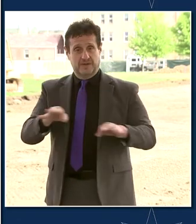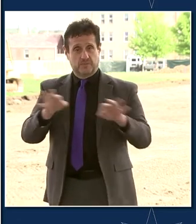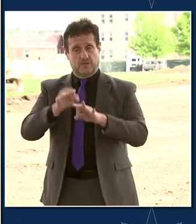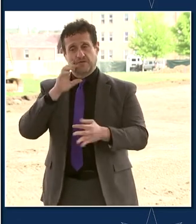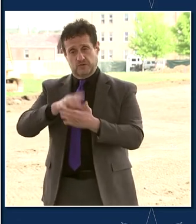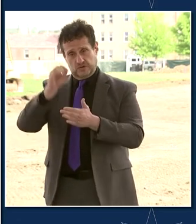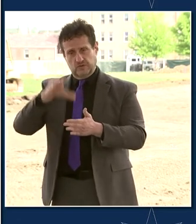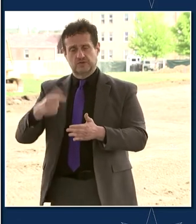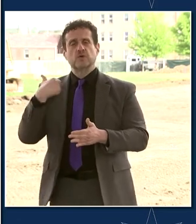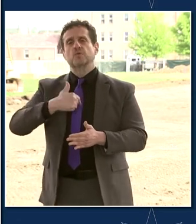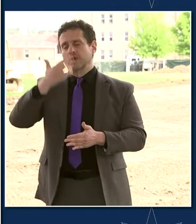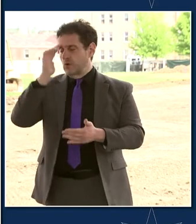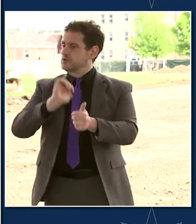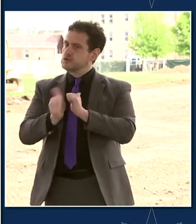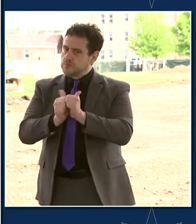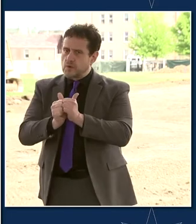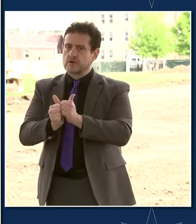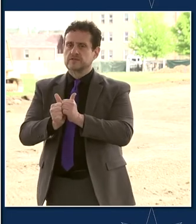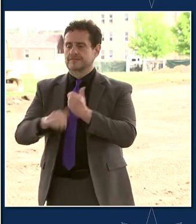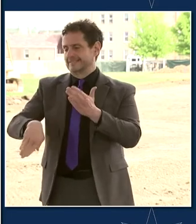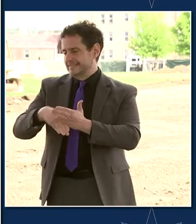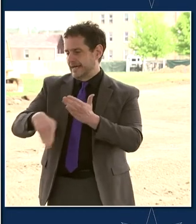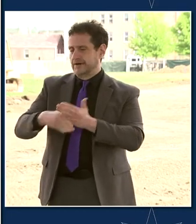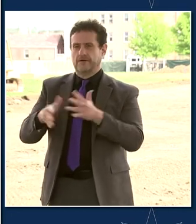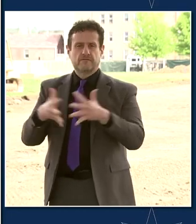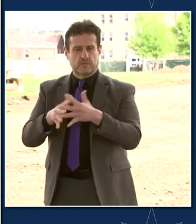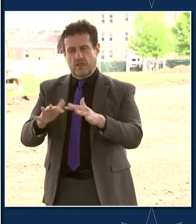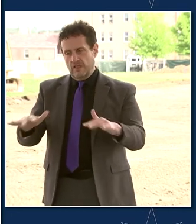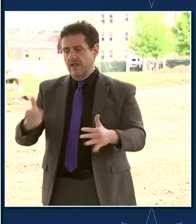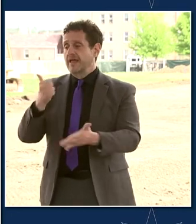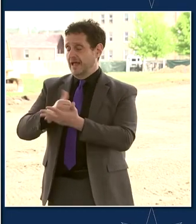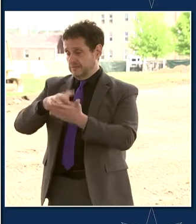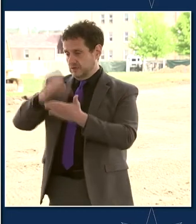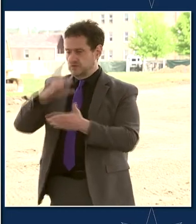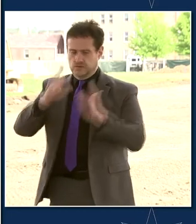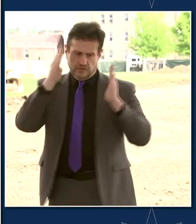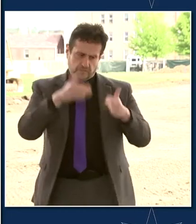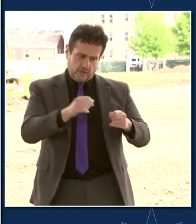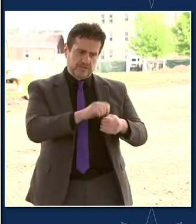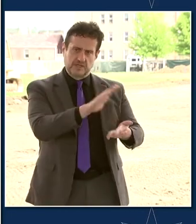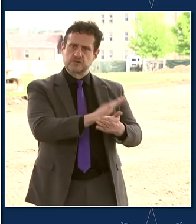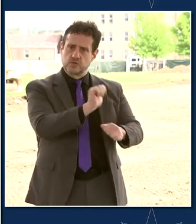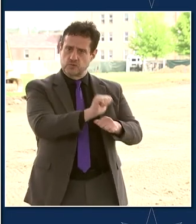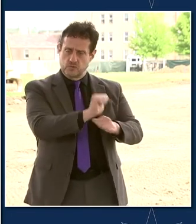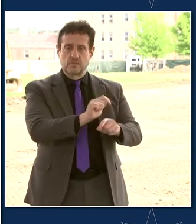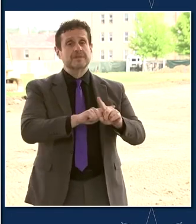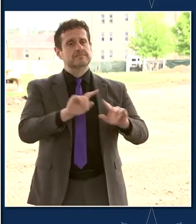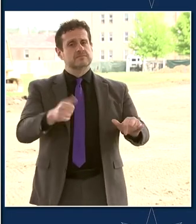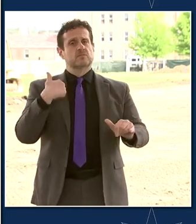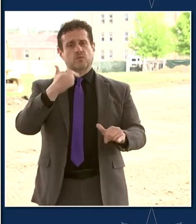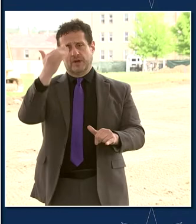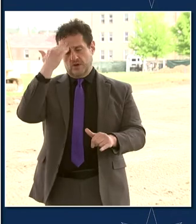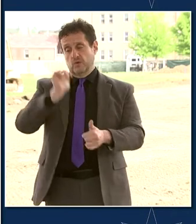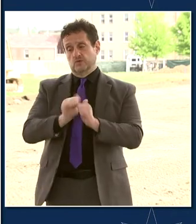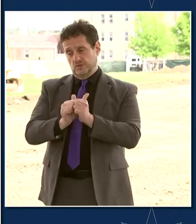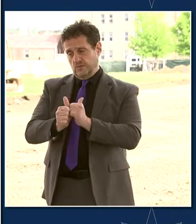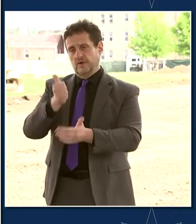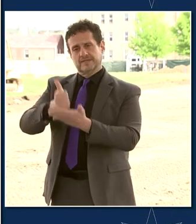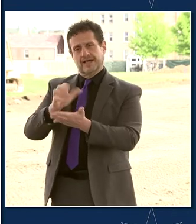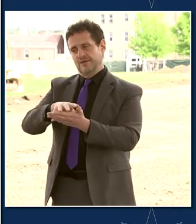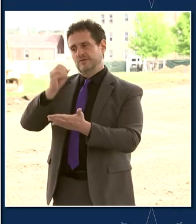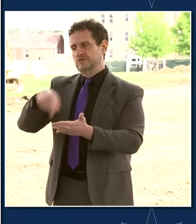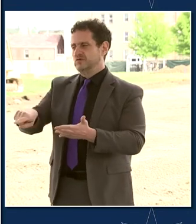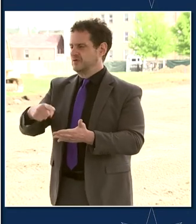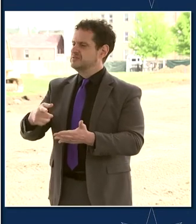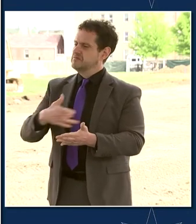that sports help students to stay focused academically, but we also know that sports help students build